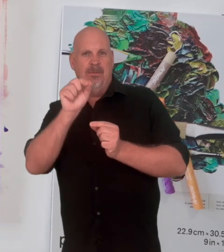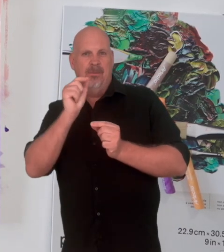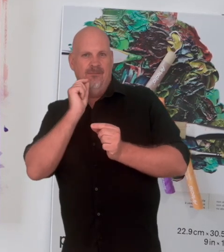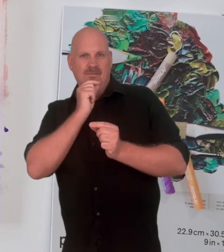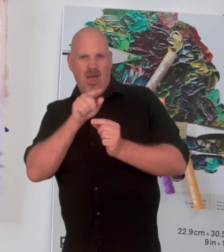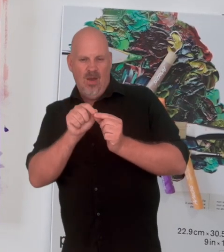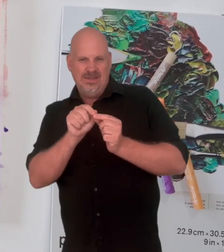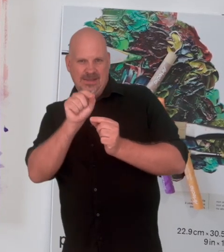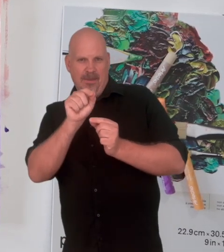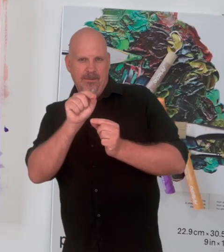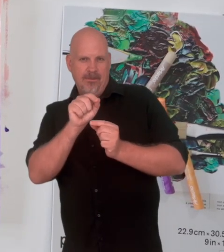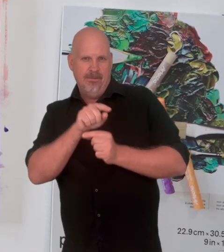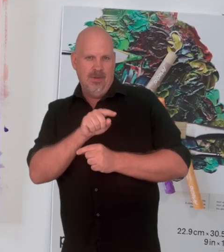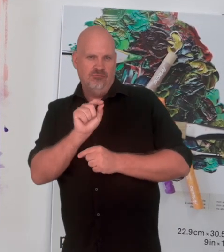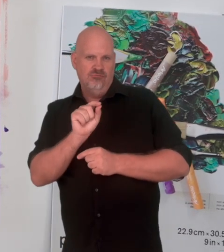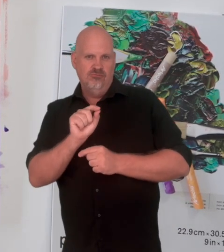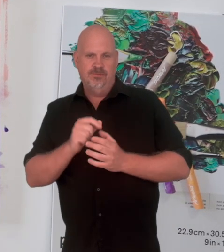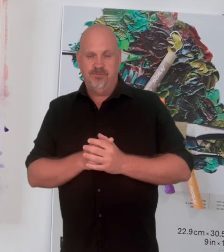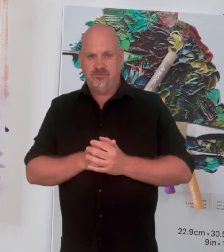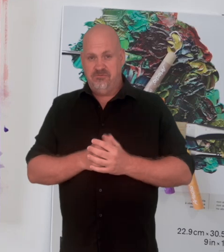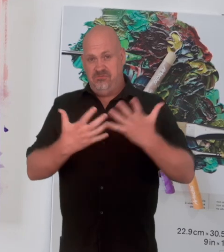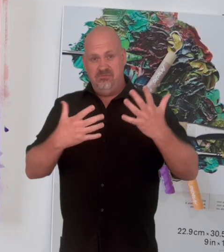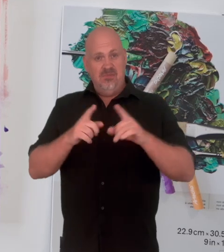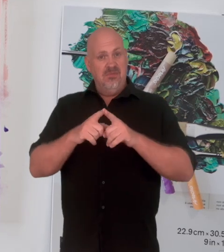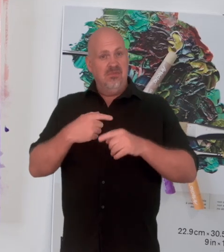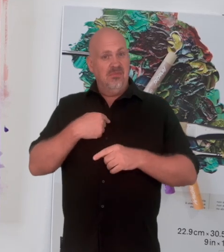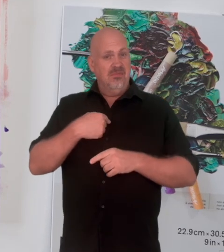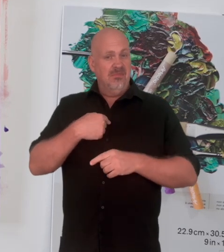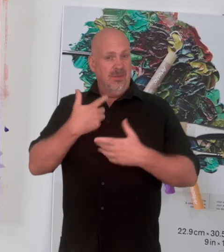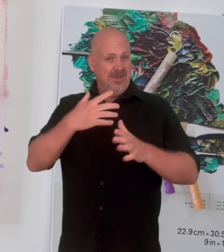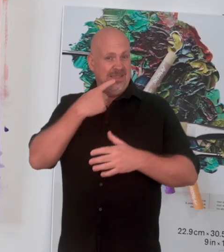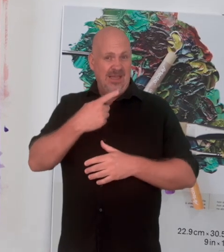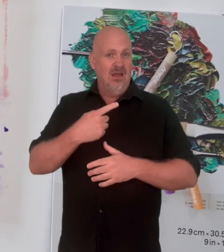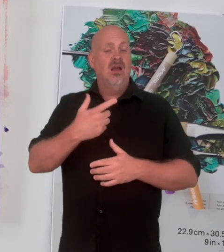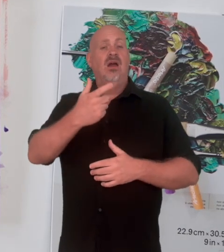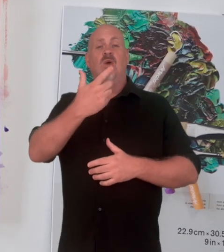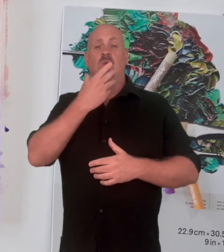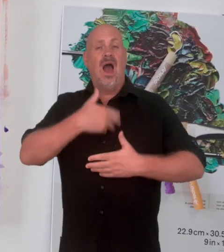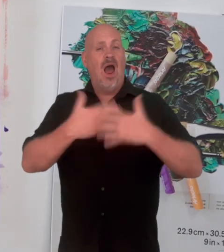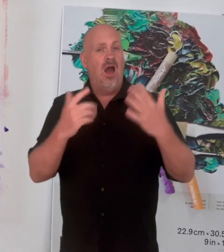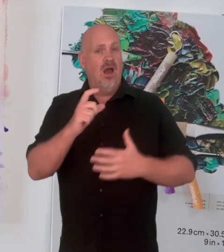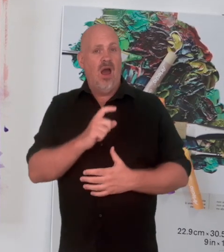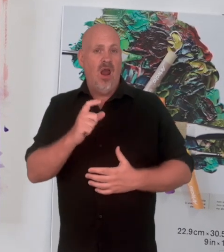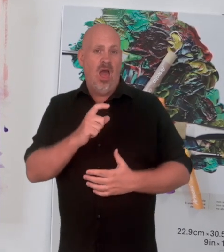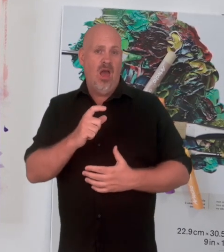So yes, like I said, use whatever color works for your painting.